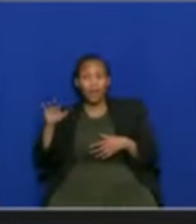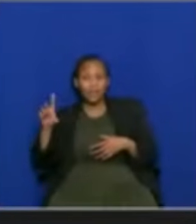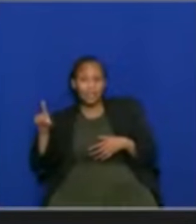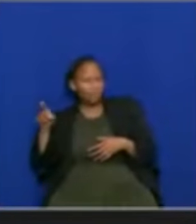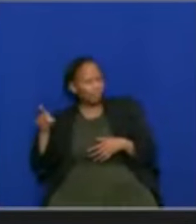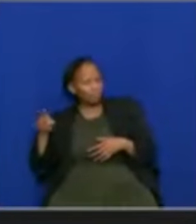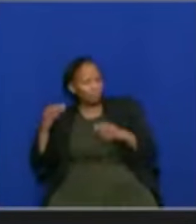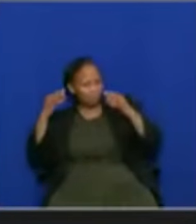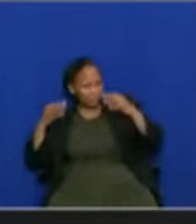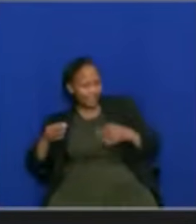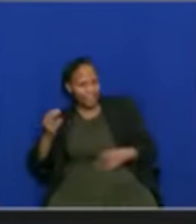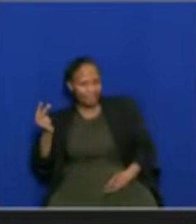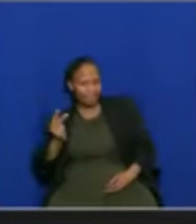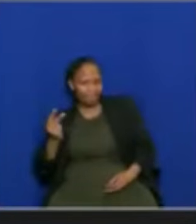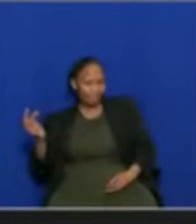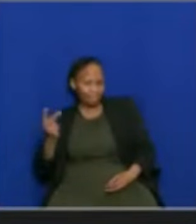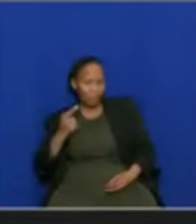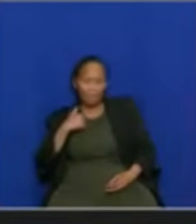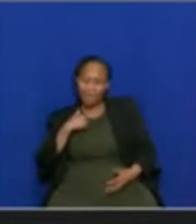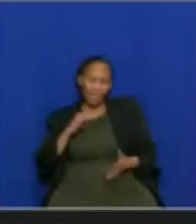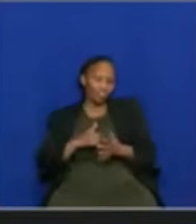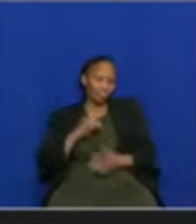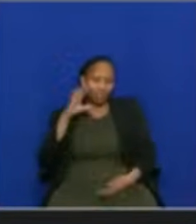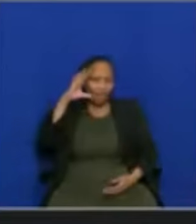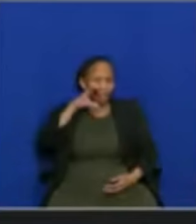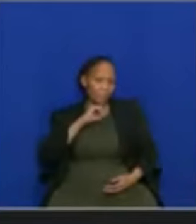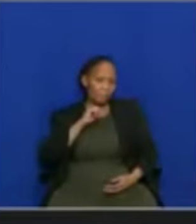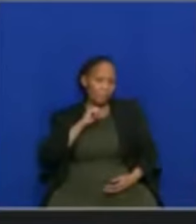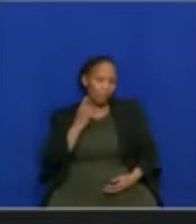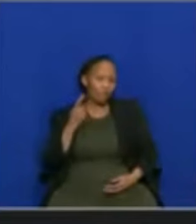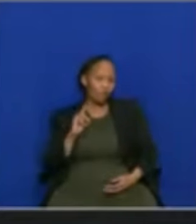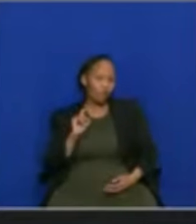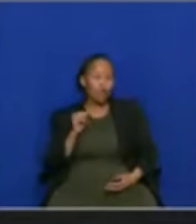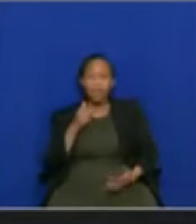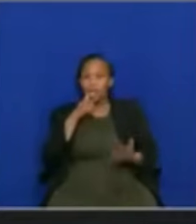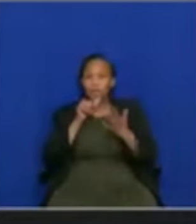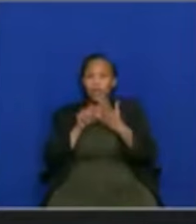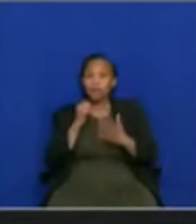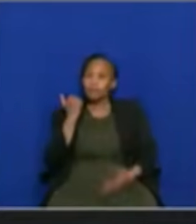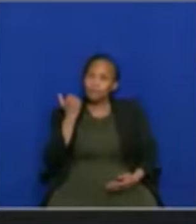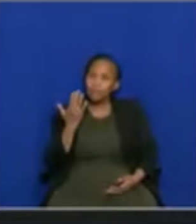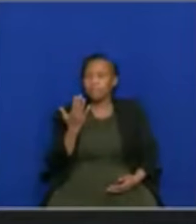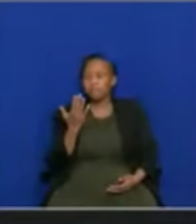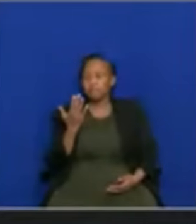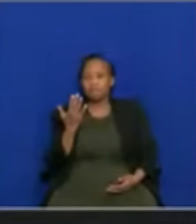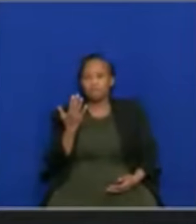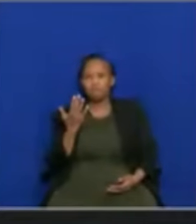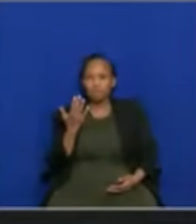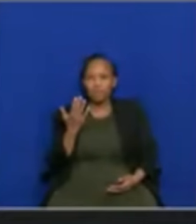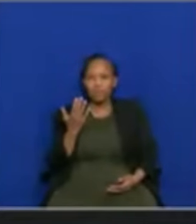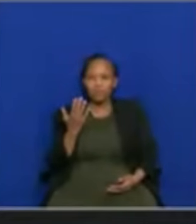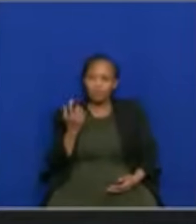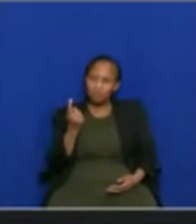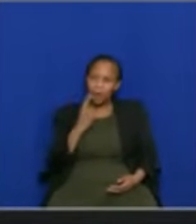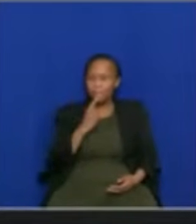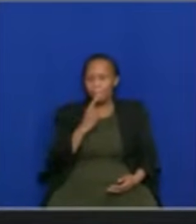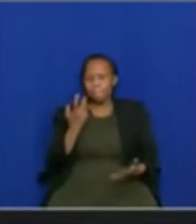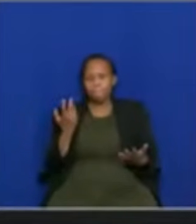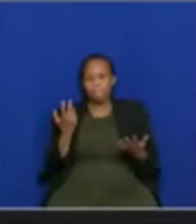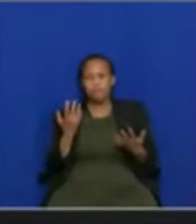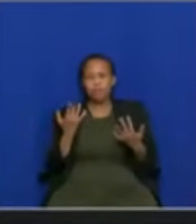must assume, for purposes of this summons, that one of them apply in relation to all these people listed